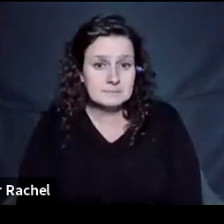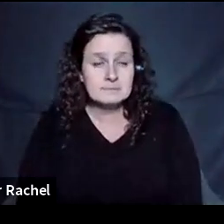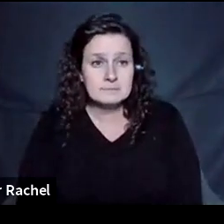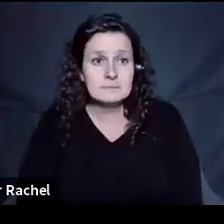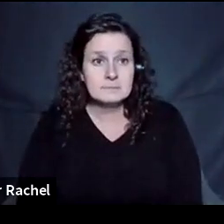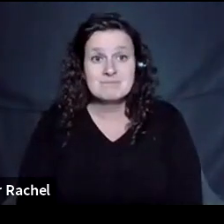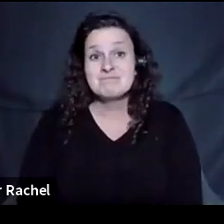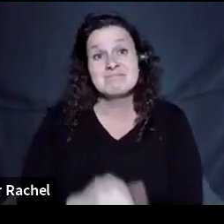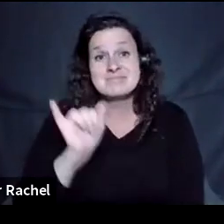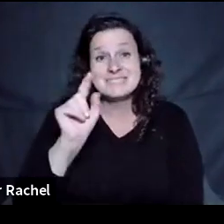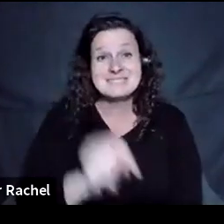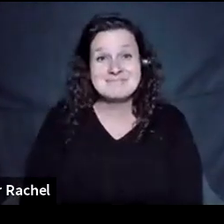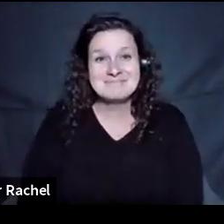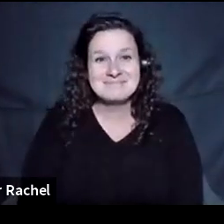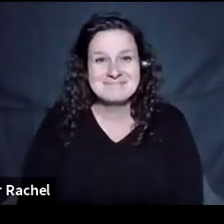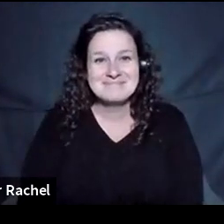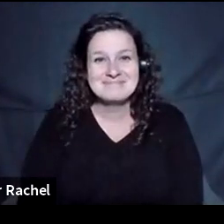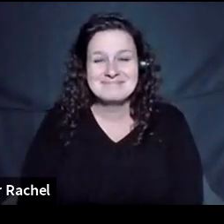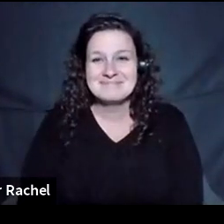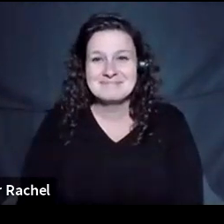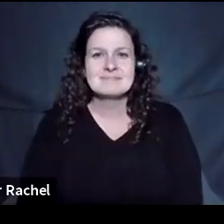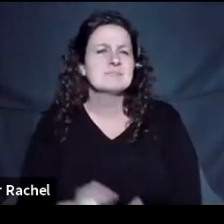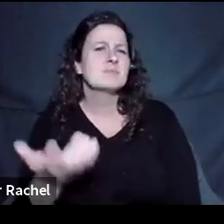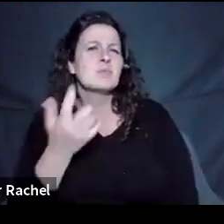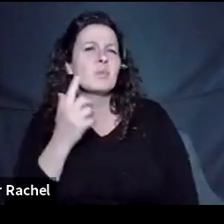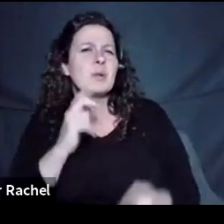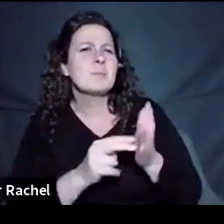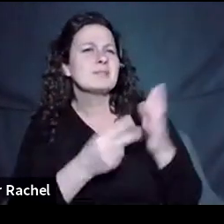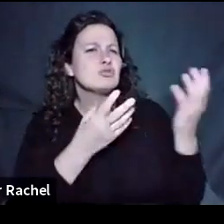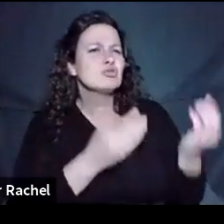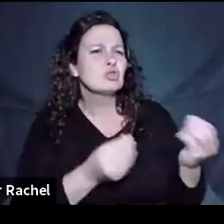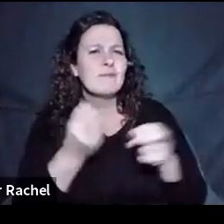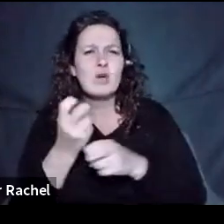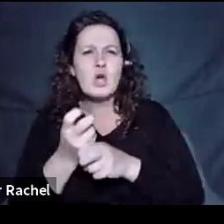Yeah, that's it. Thanks. What do you mean by soft and hard limit?